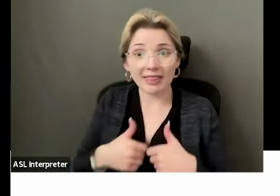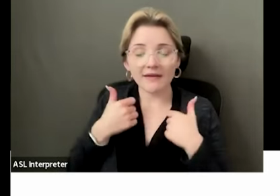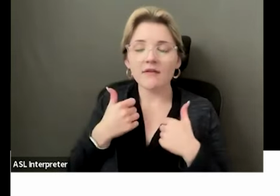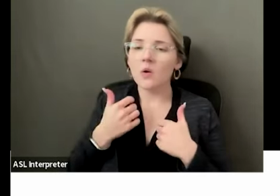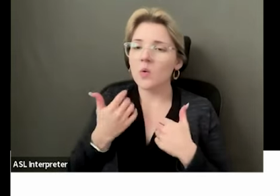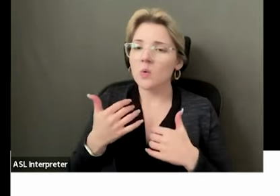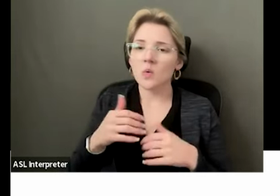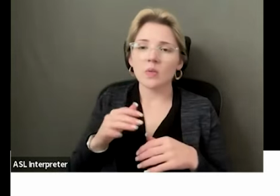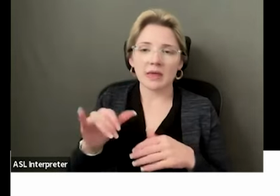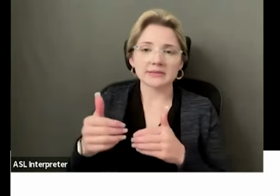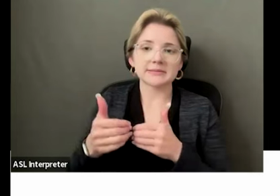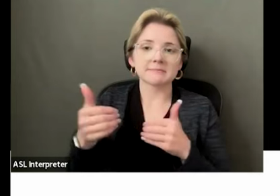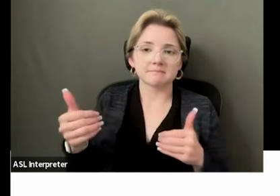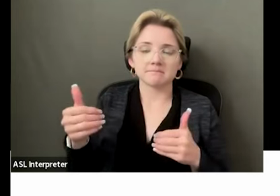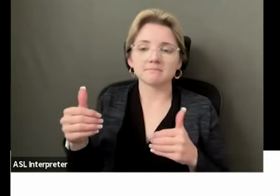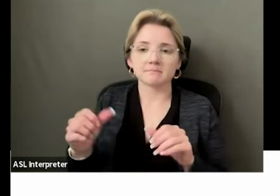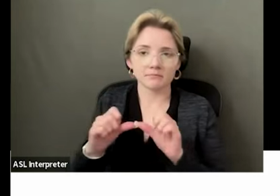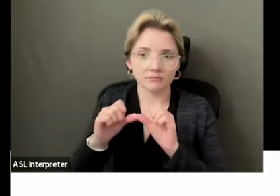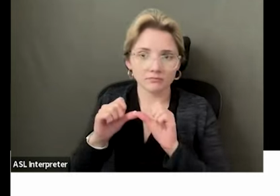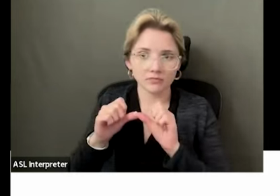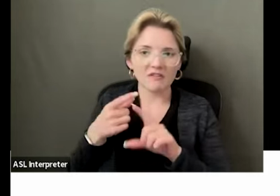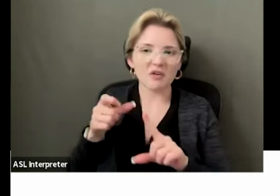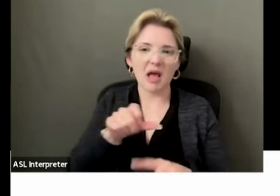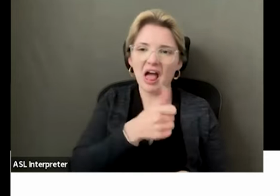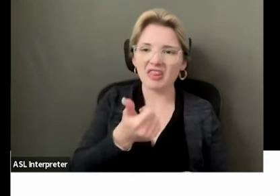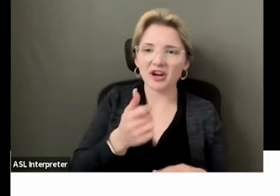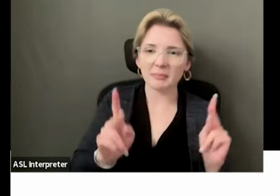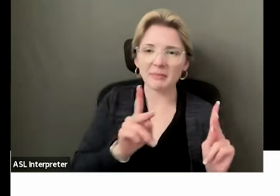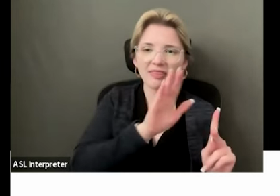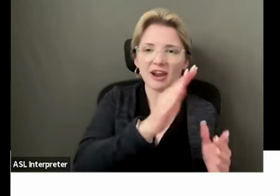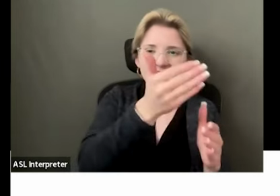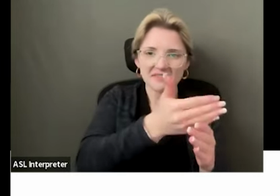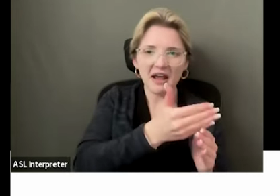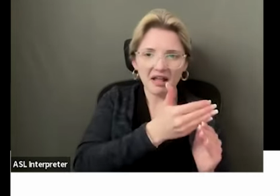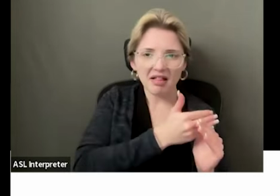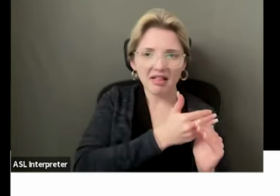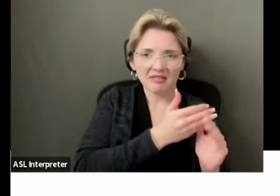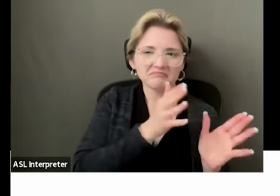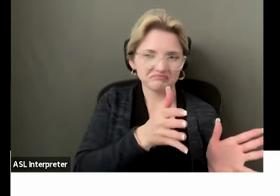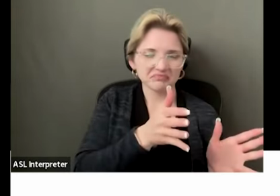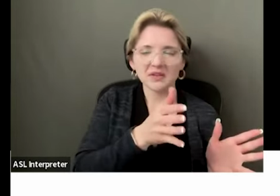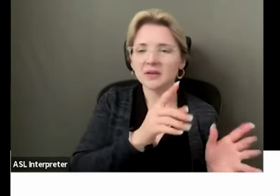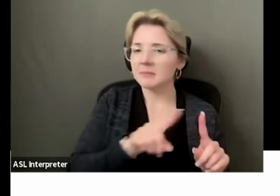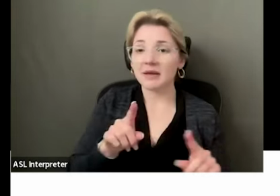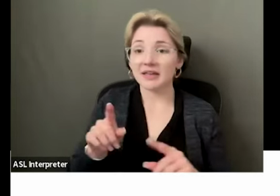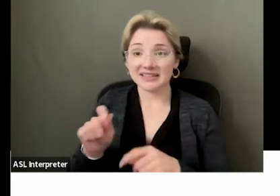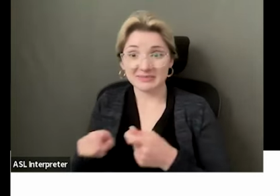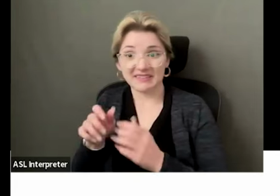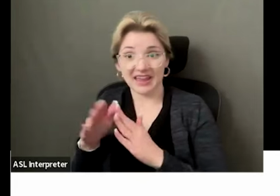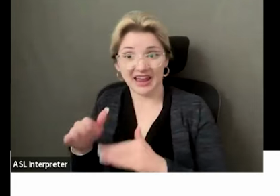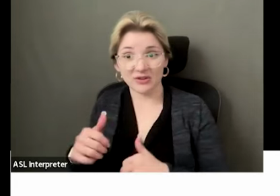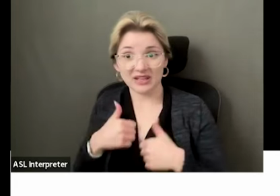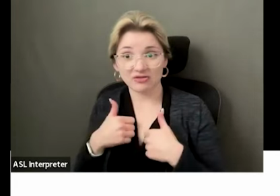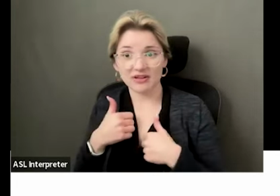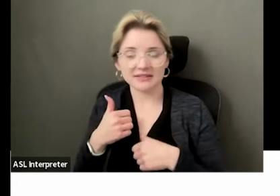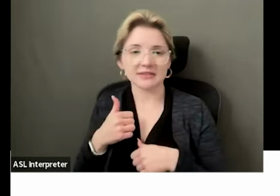be separate from other tenant files, just depending on the makeup of the family or the household, right? We never